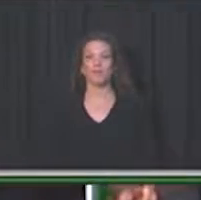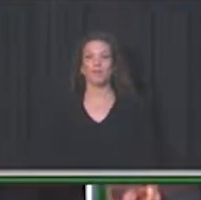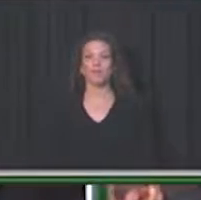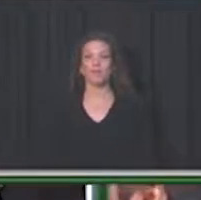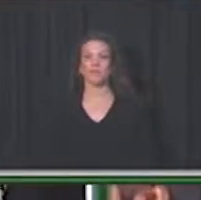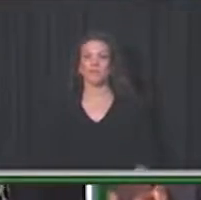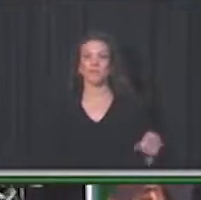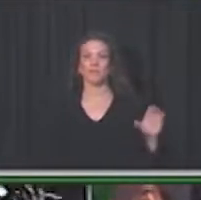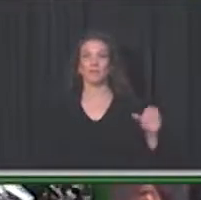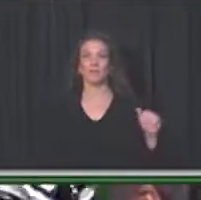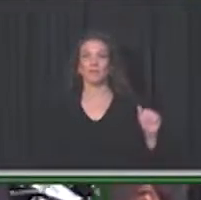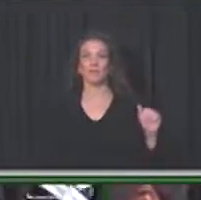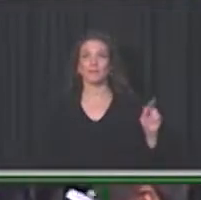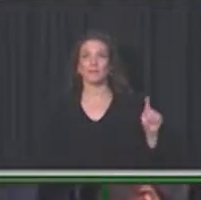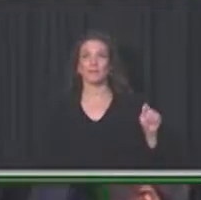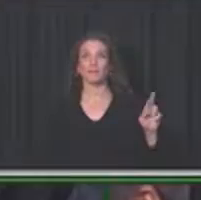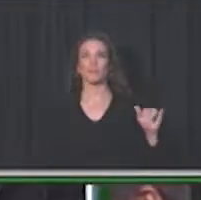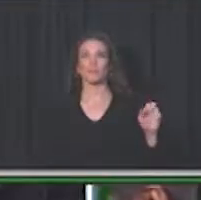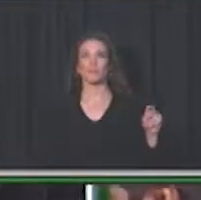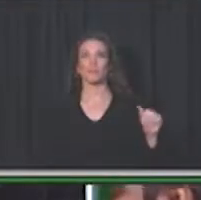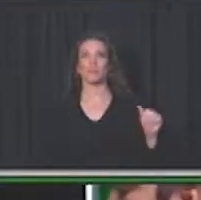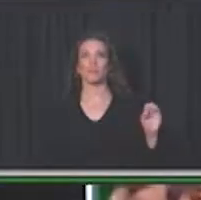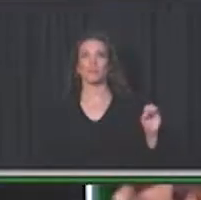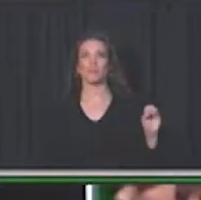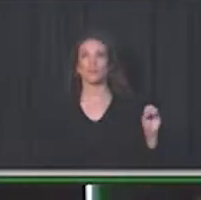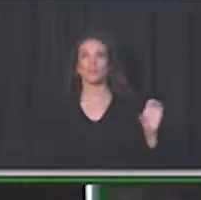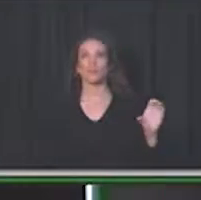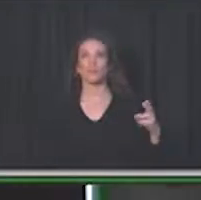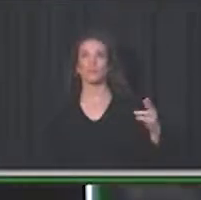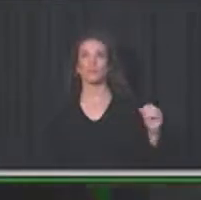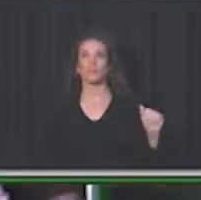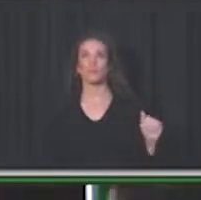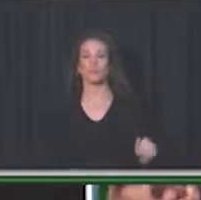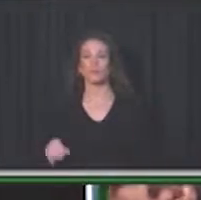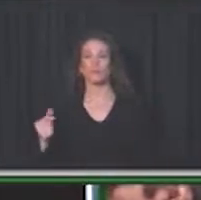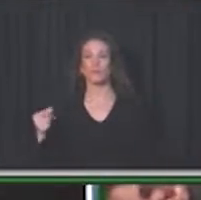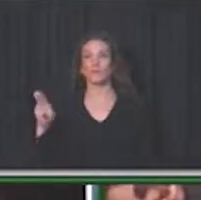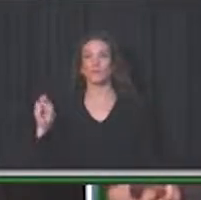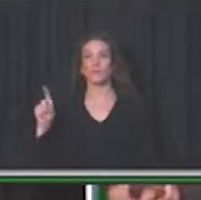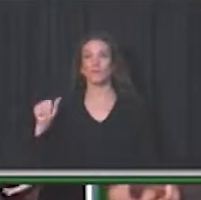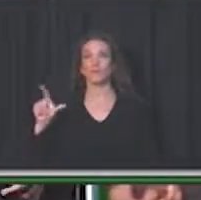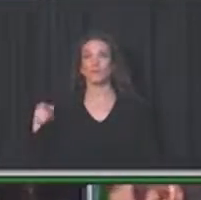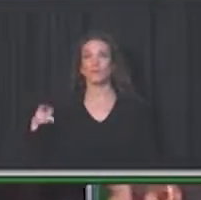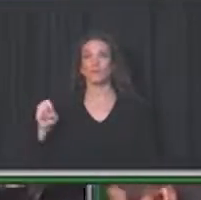Katrina Ochoa. Guadalupe Vega Galvin.